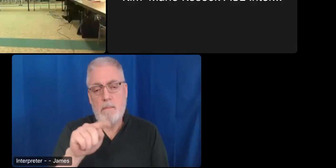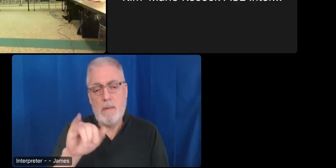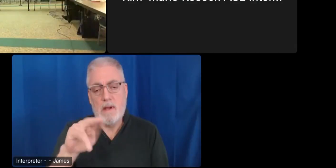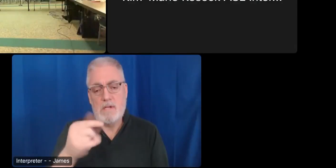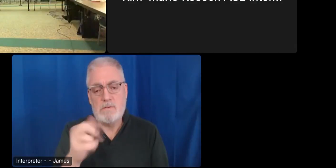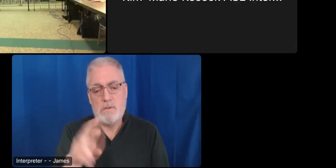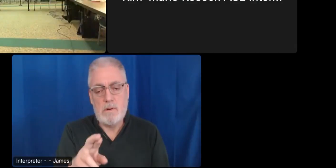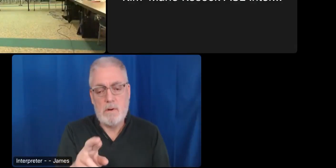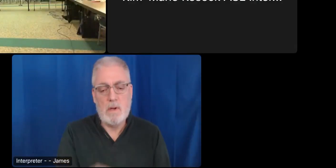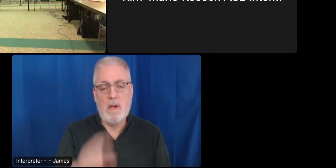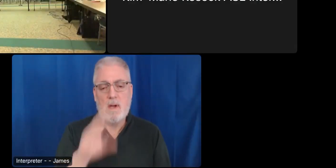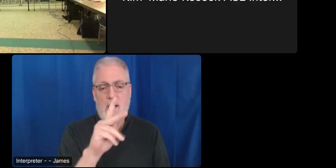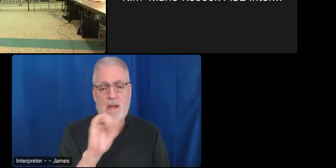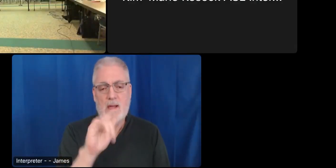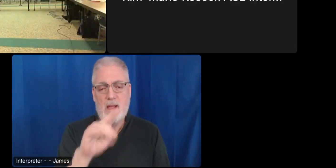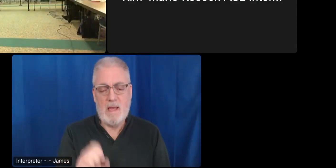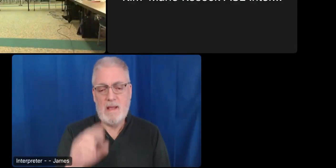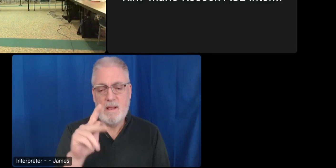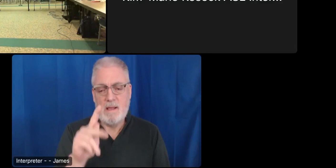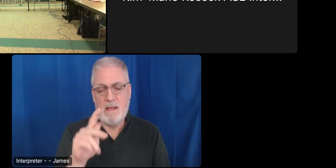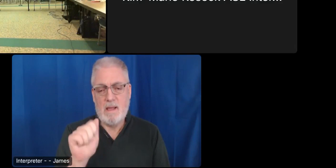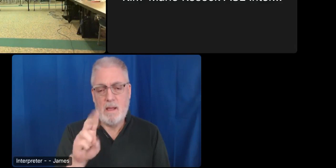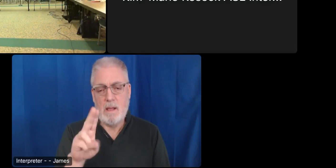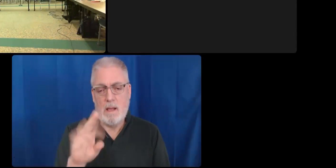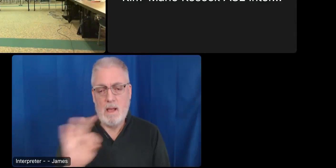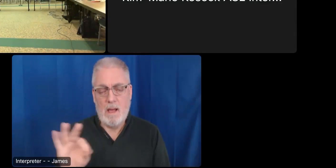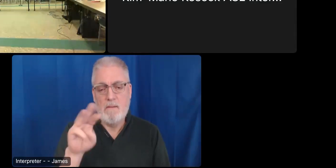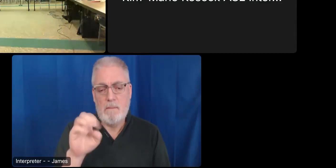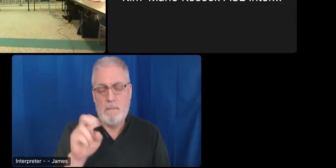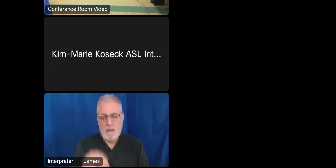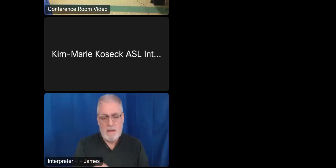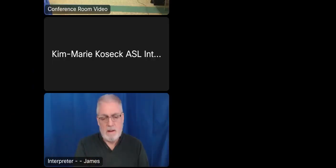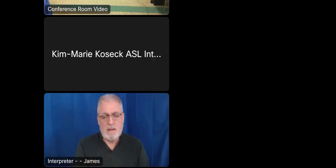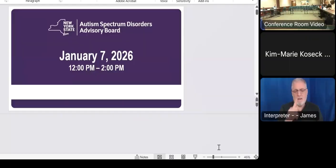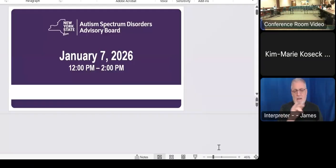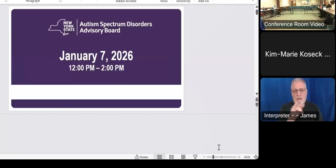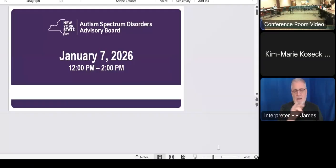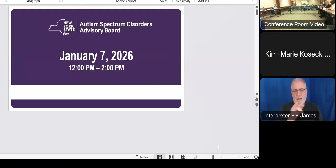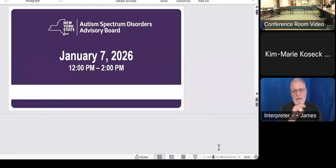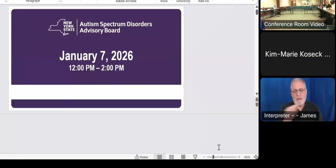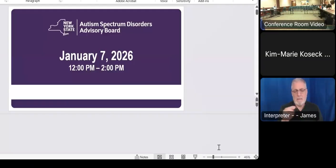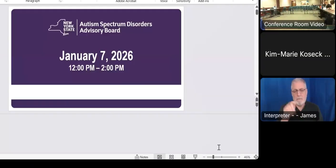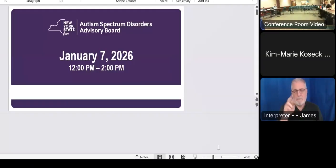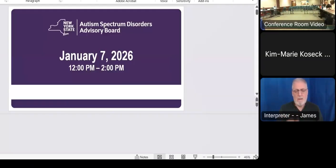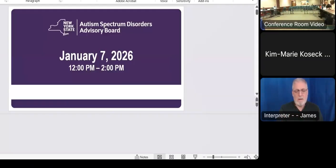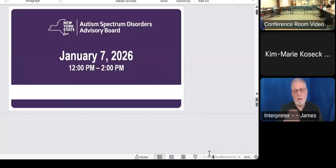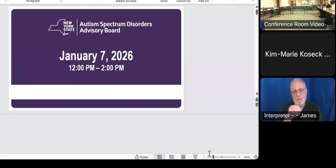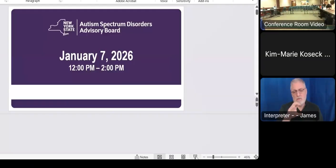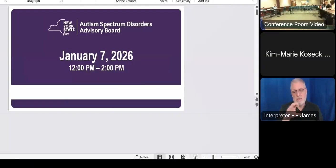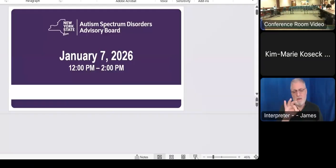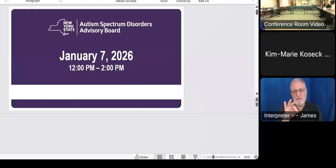Kate Kaufman I see online, Kim Perry from OCFS, Sean Himes, Steve